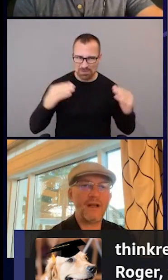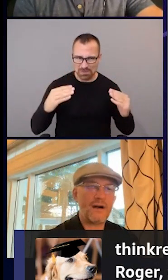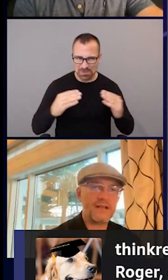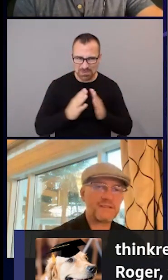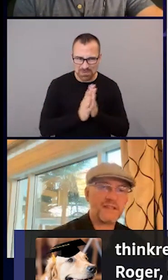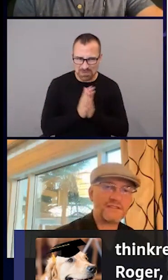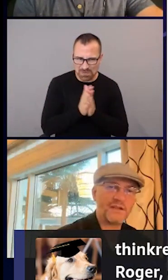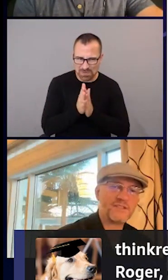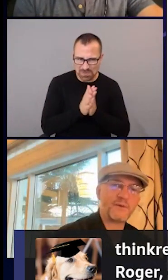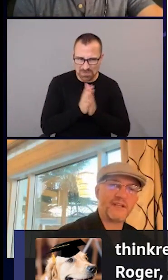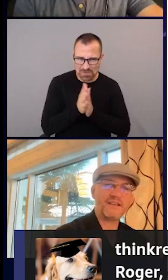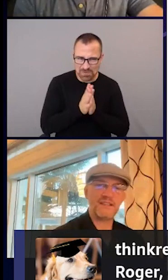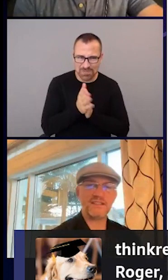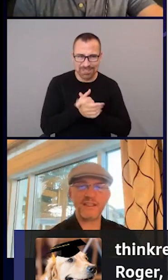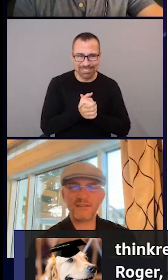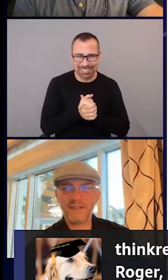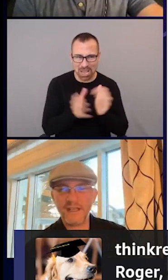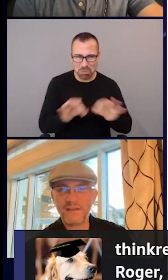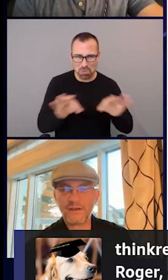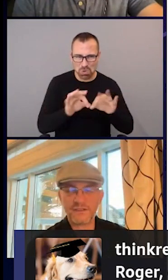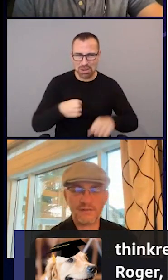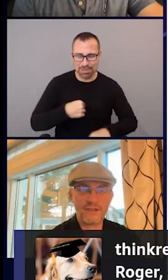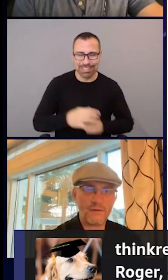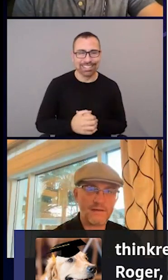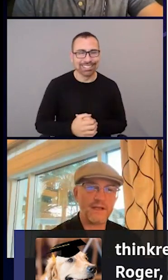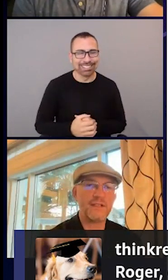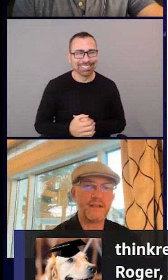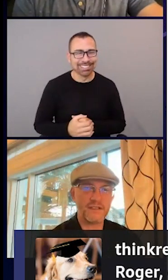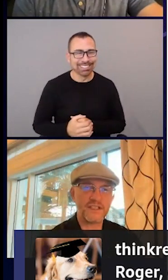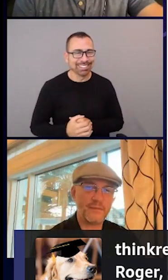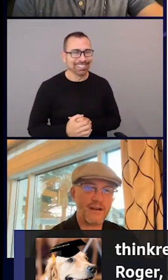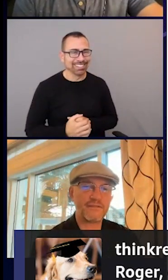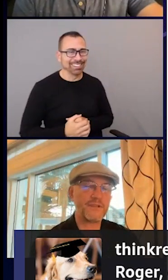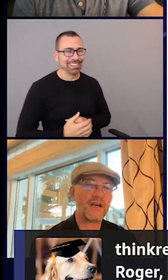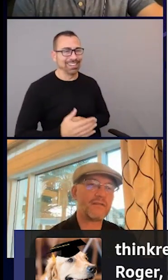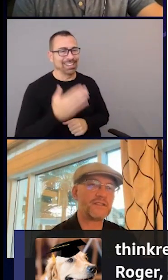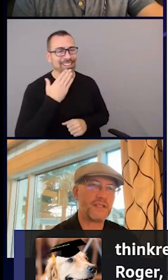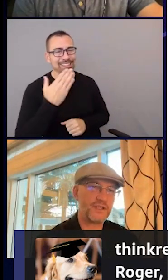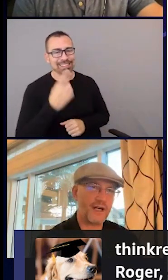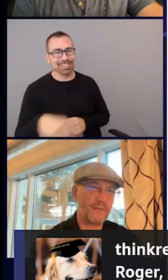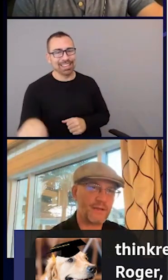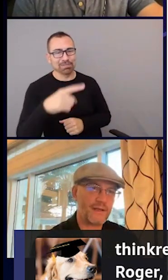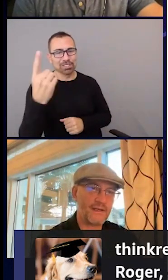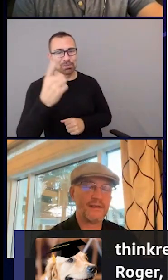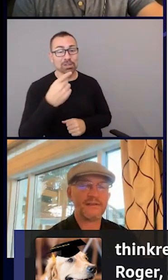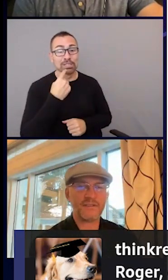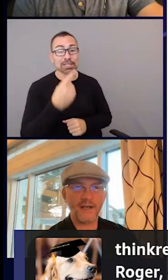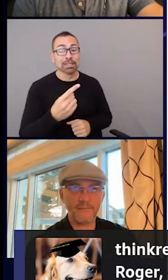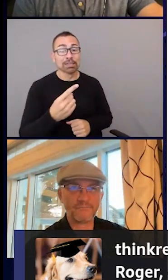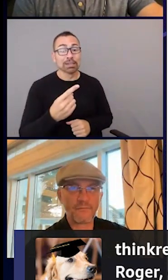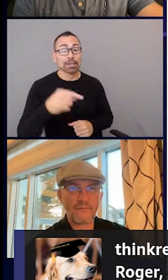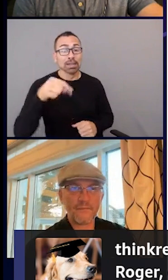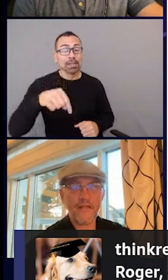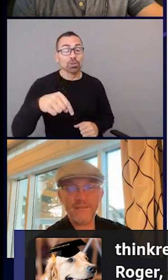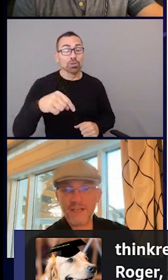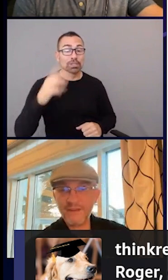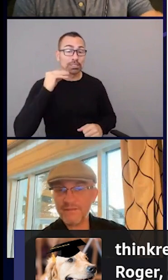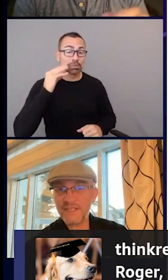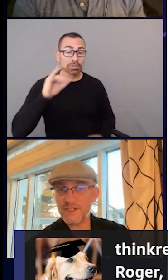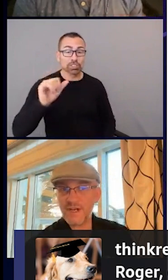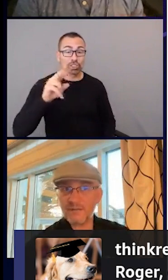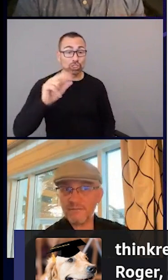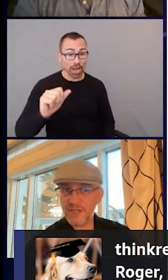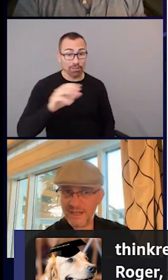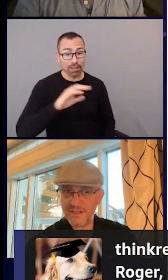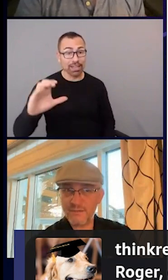think real hard is responding. He says, thanks for the crossover call out on Dunders. He's coming over from Java and C#. So, but hey, if you're coming from